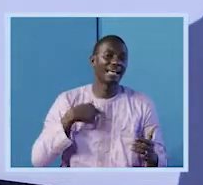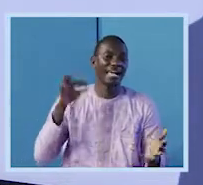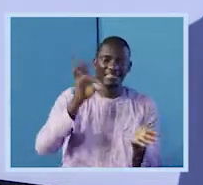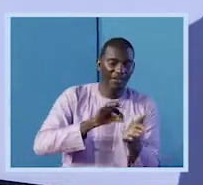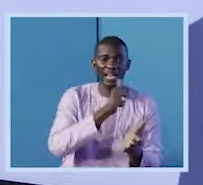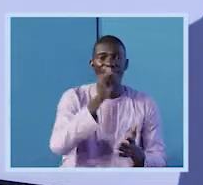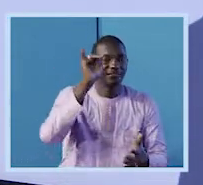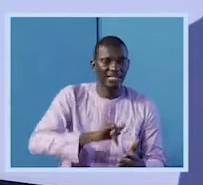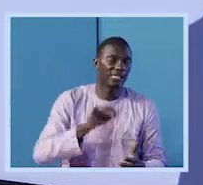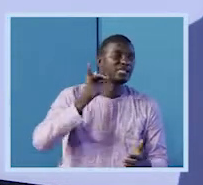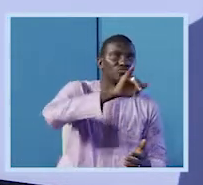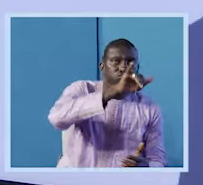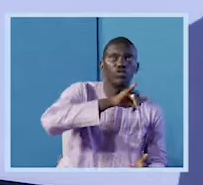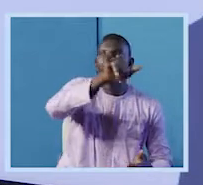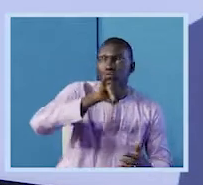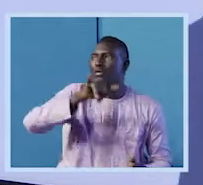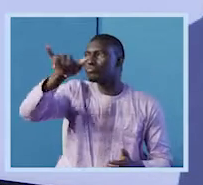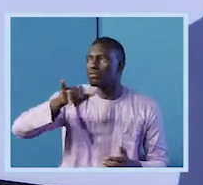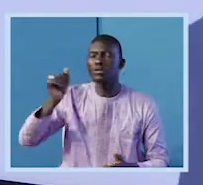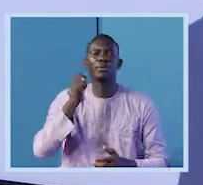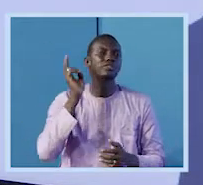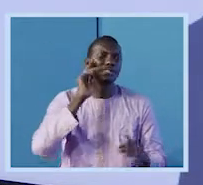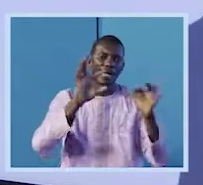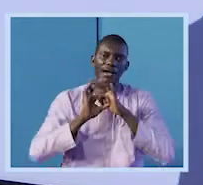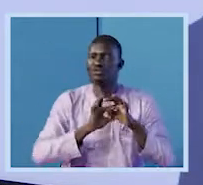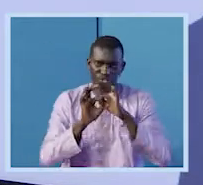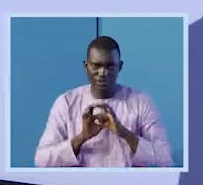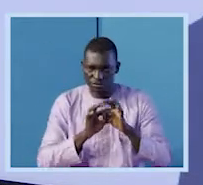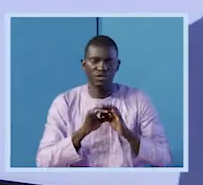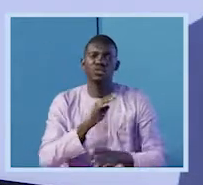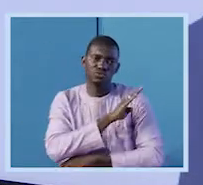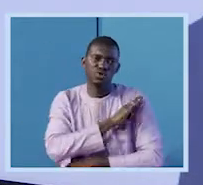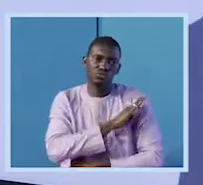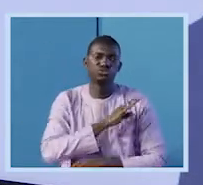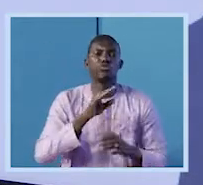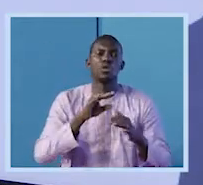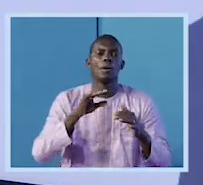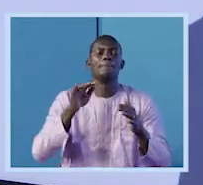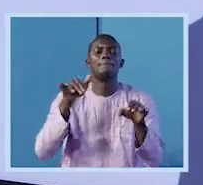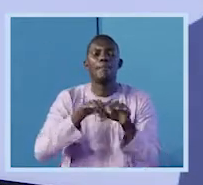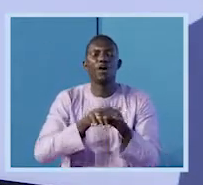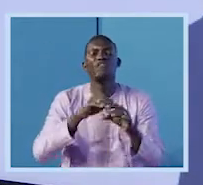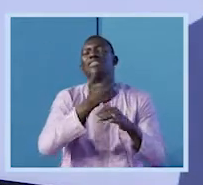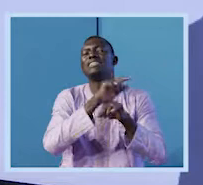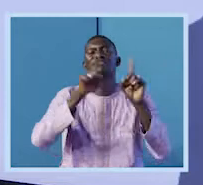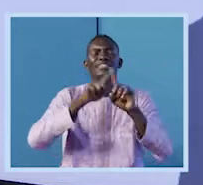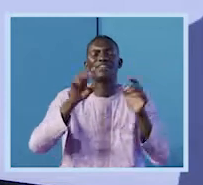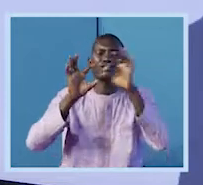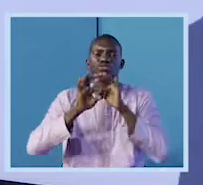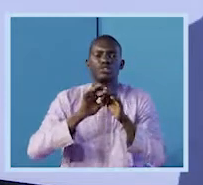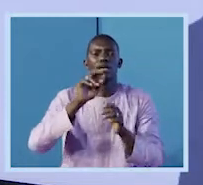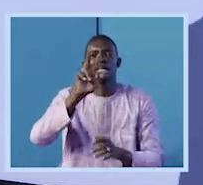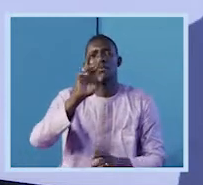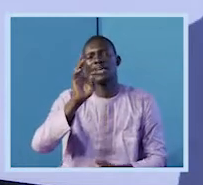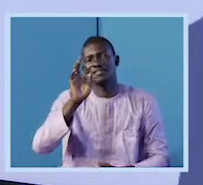with deaf people, because the Deaf Association is also affiliated to many associations around the world.